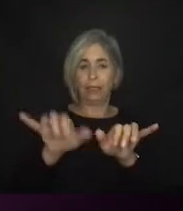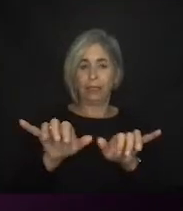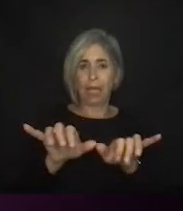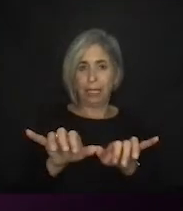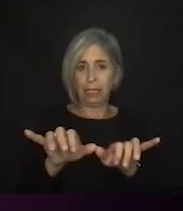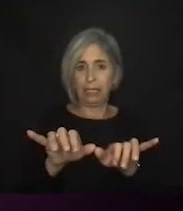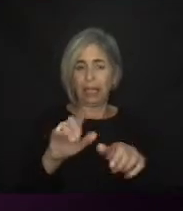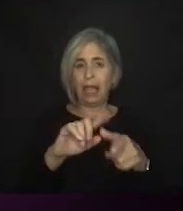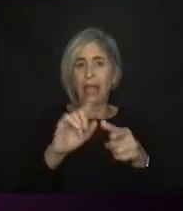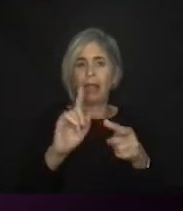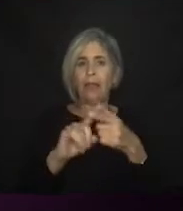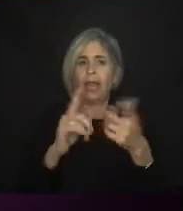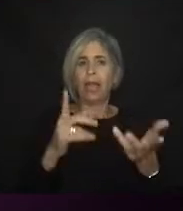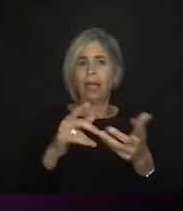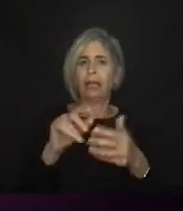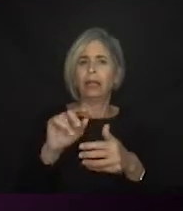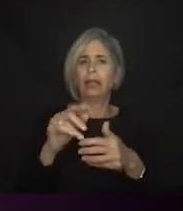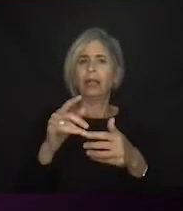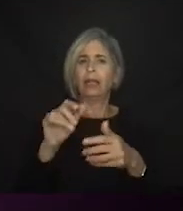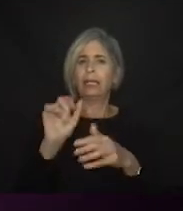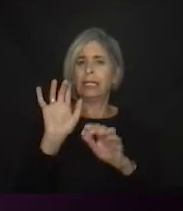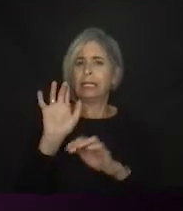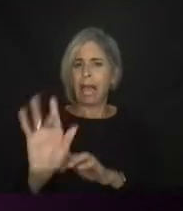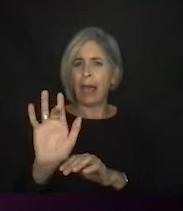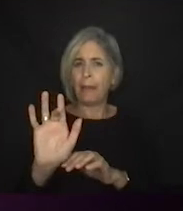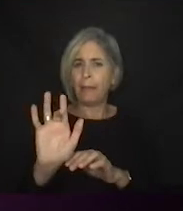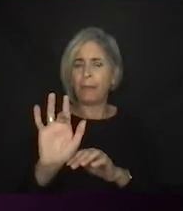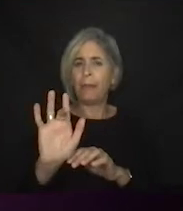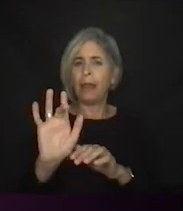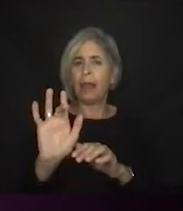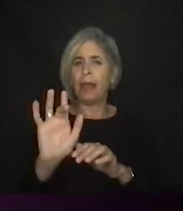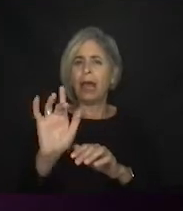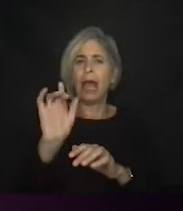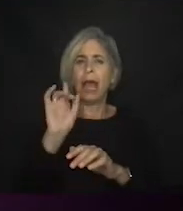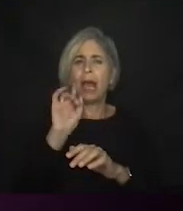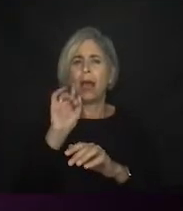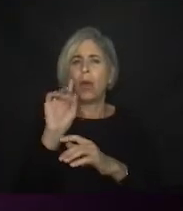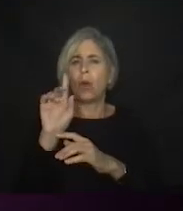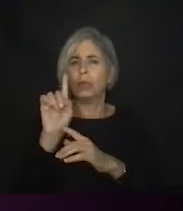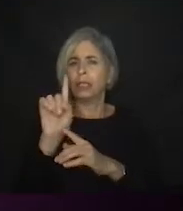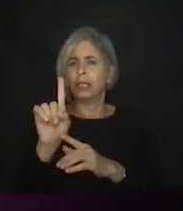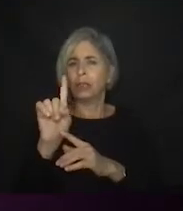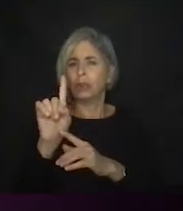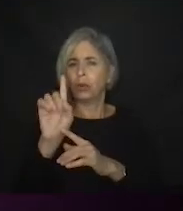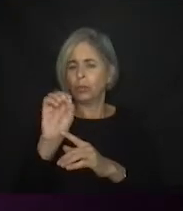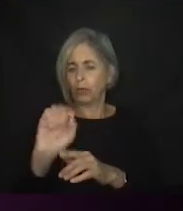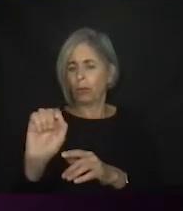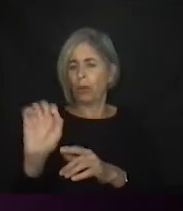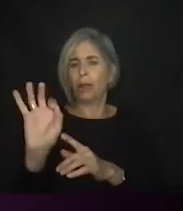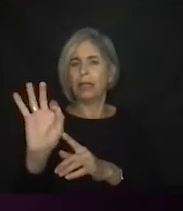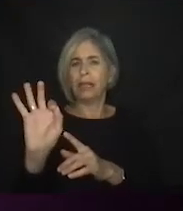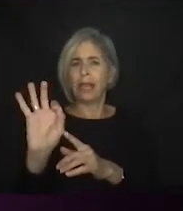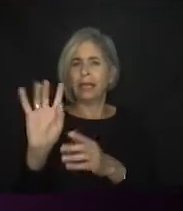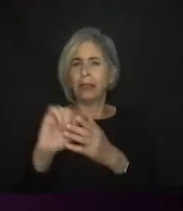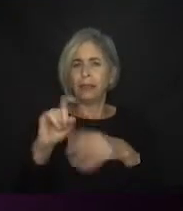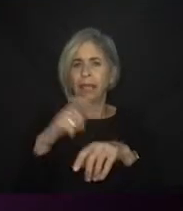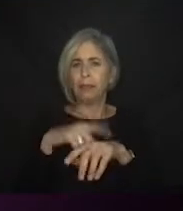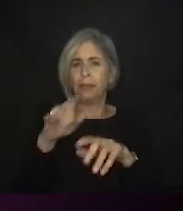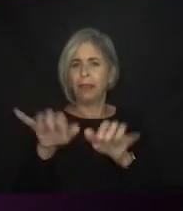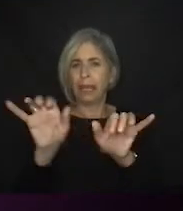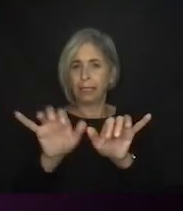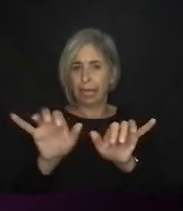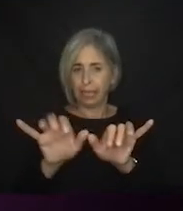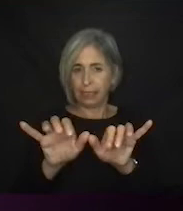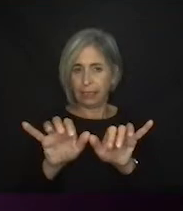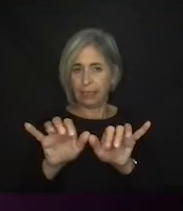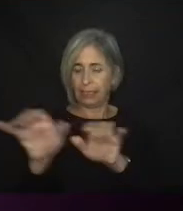size. And then while tap, so when I'm pressing on it, I want it to shrink about 1 or 0.9 times its size.